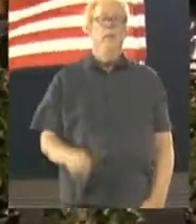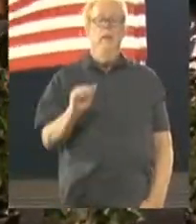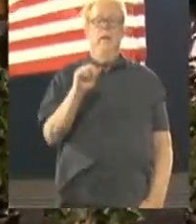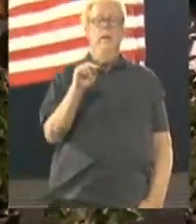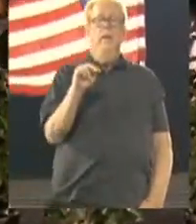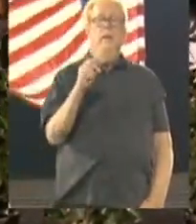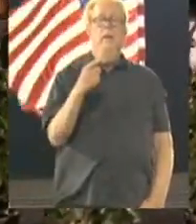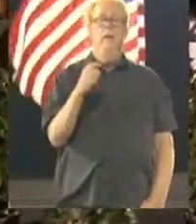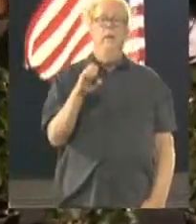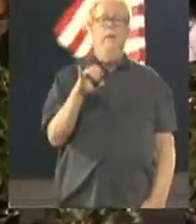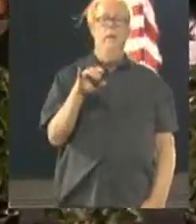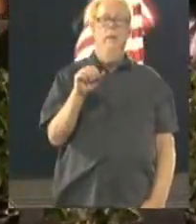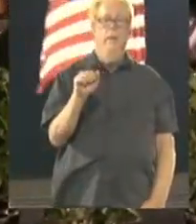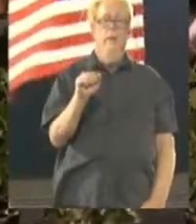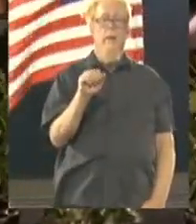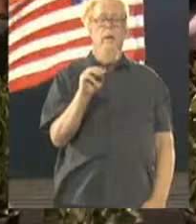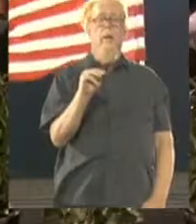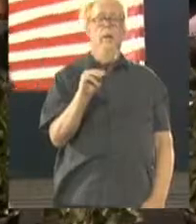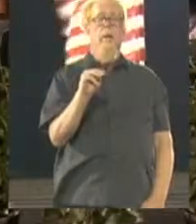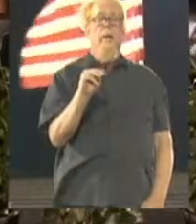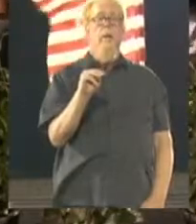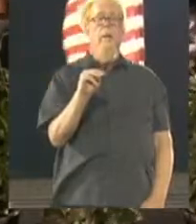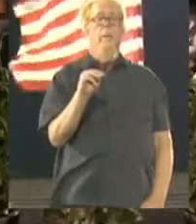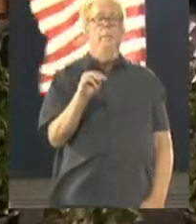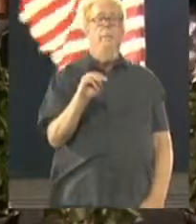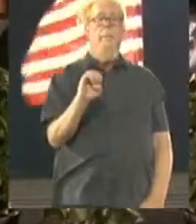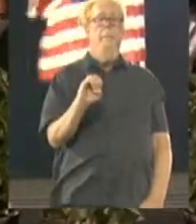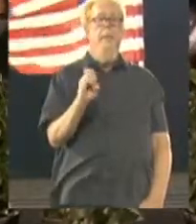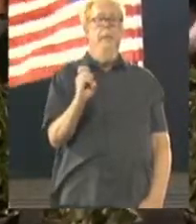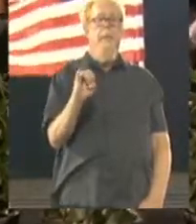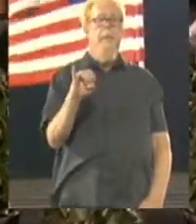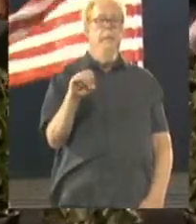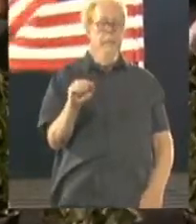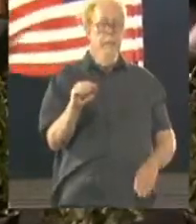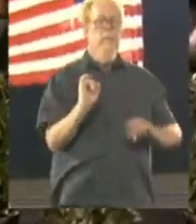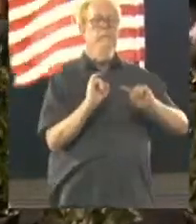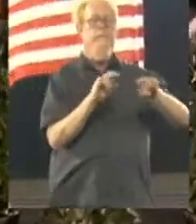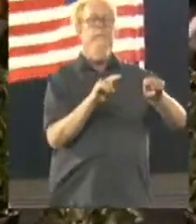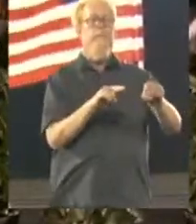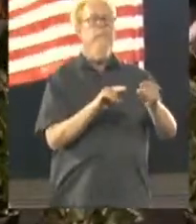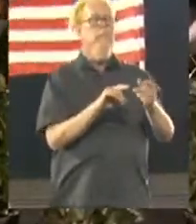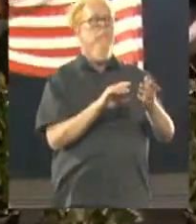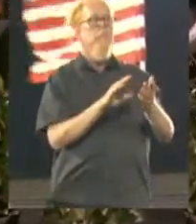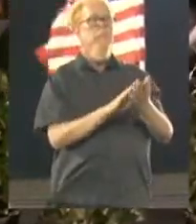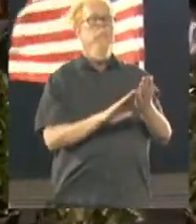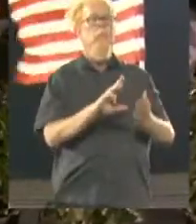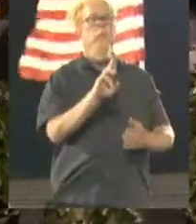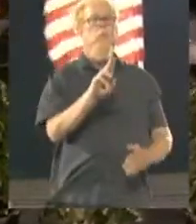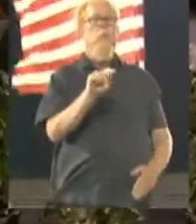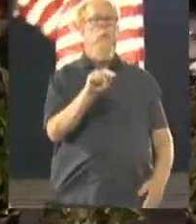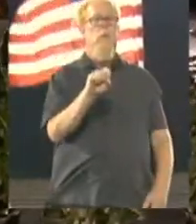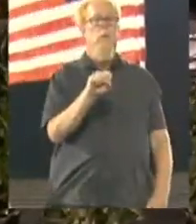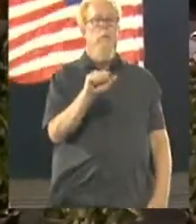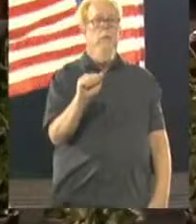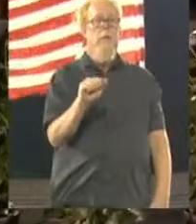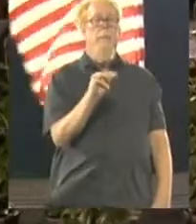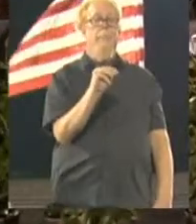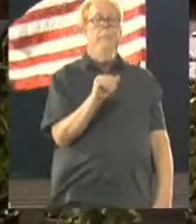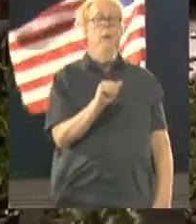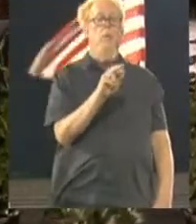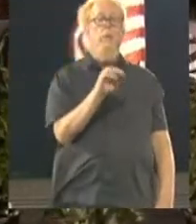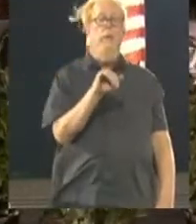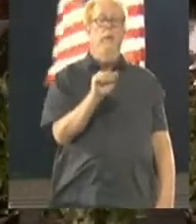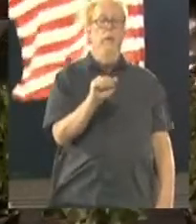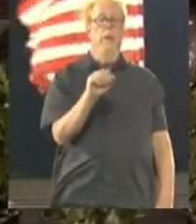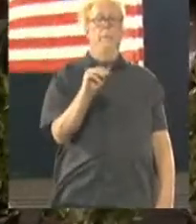Angelica Giselle Mejia will be attending the University of Texas at San Antonio. Maria Mendez will be attending